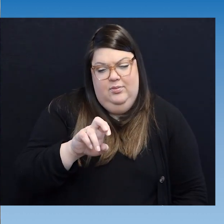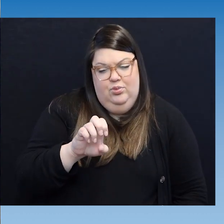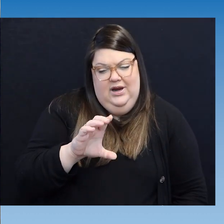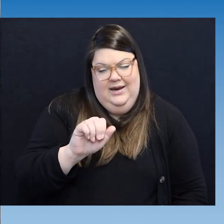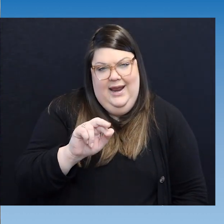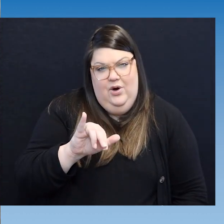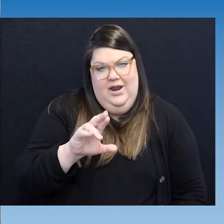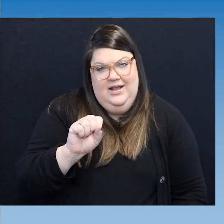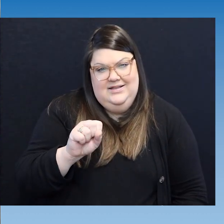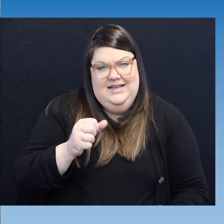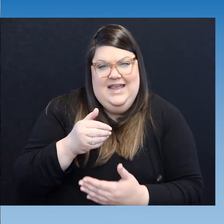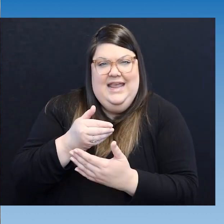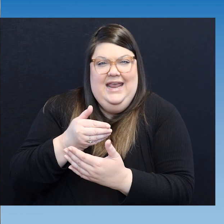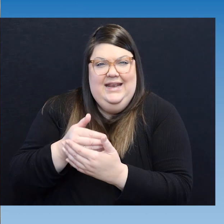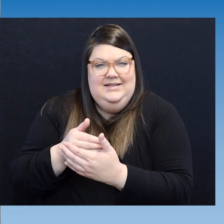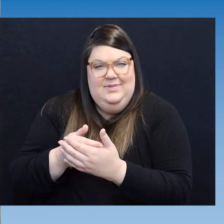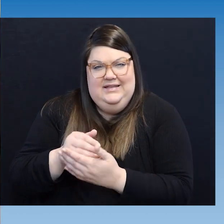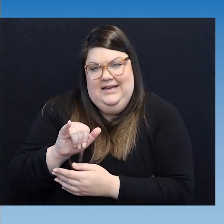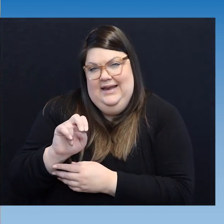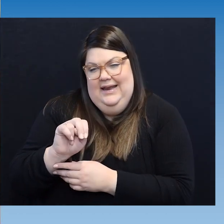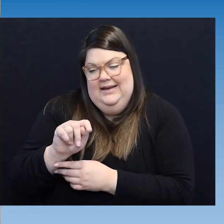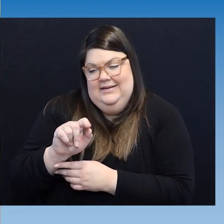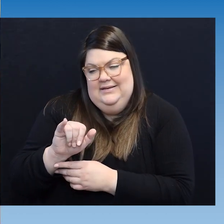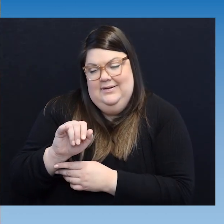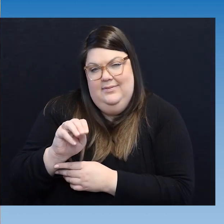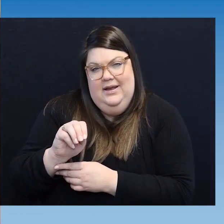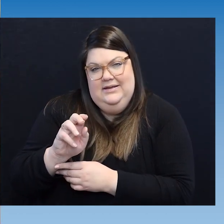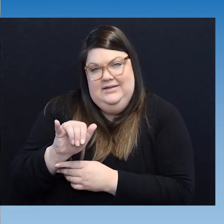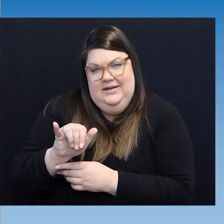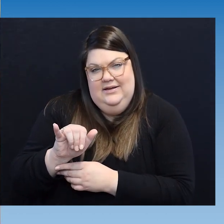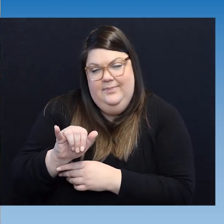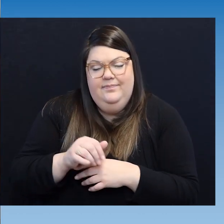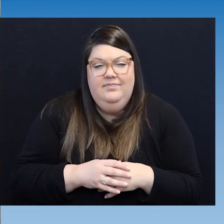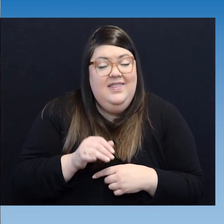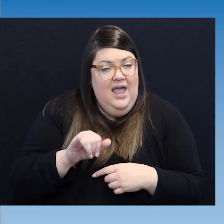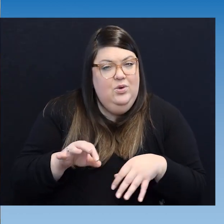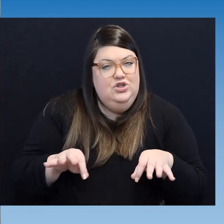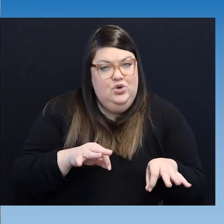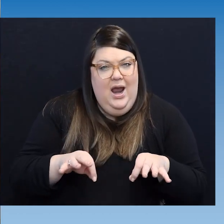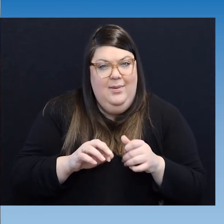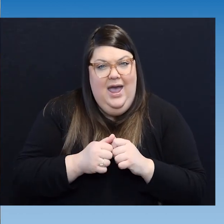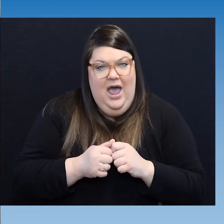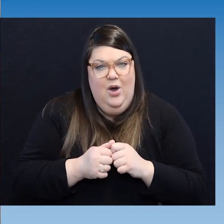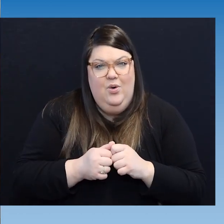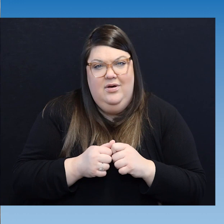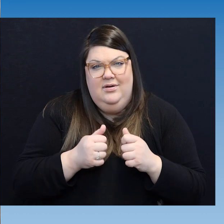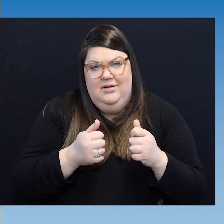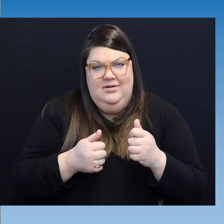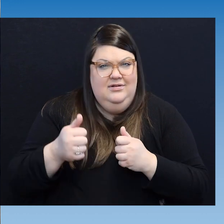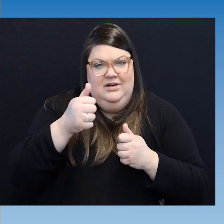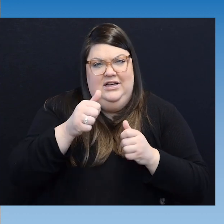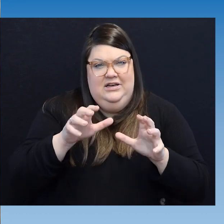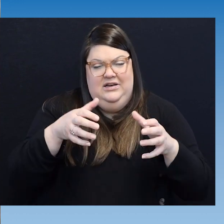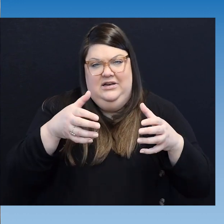to describe how regimes or the way that regimes of